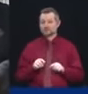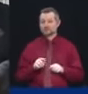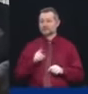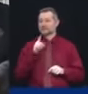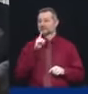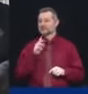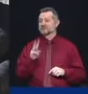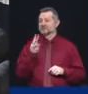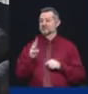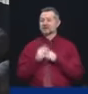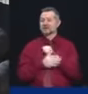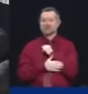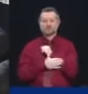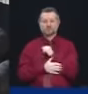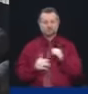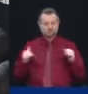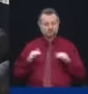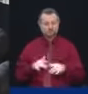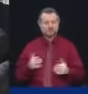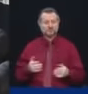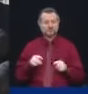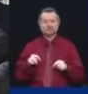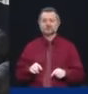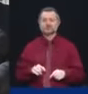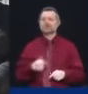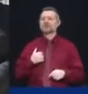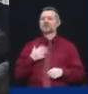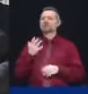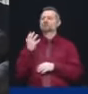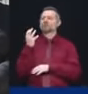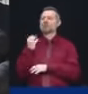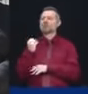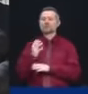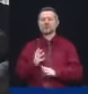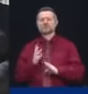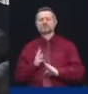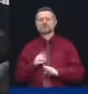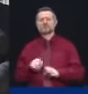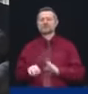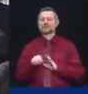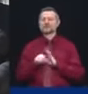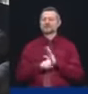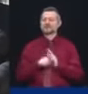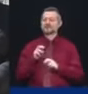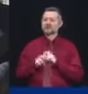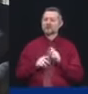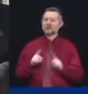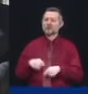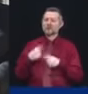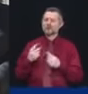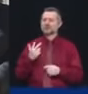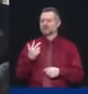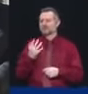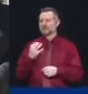countries. We have had record attendance at the state fair over the past few